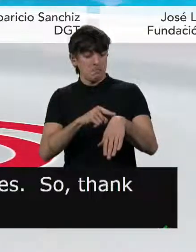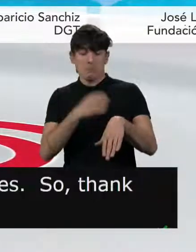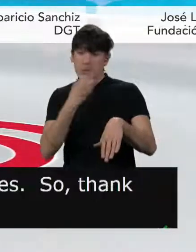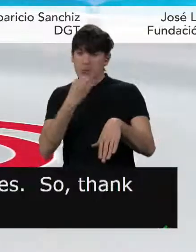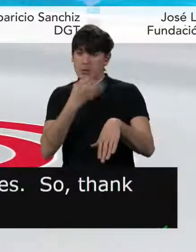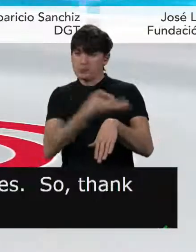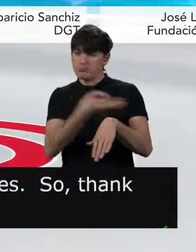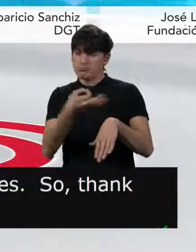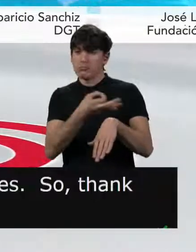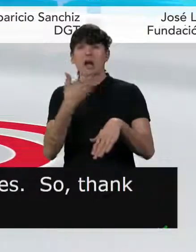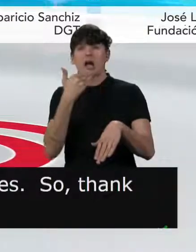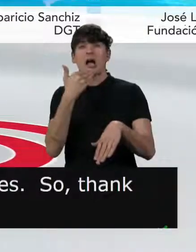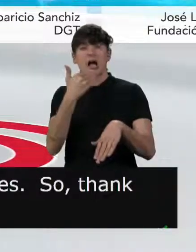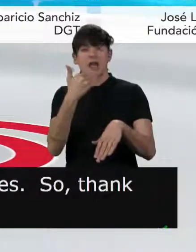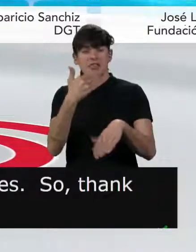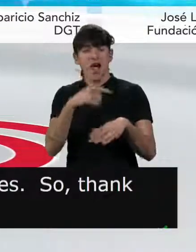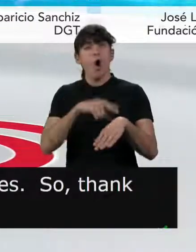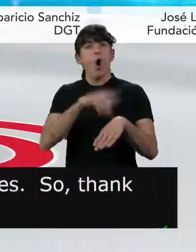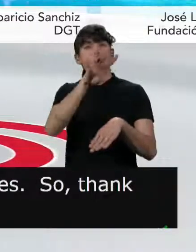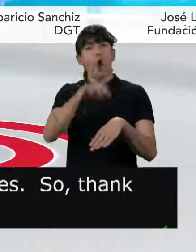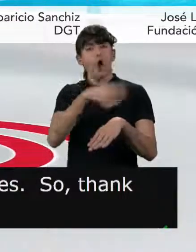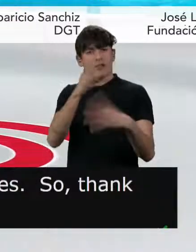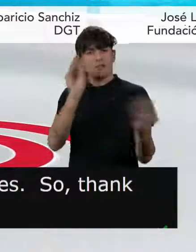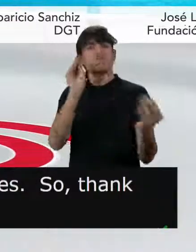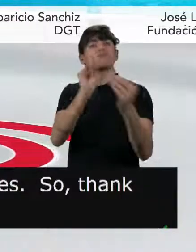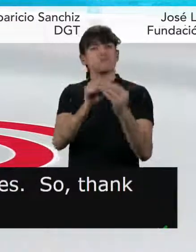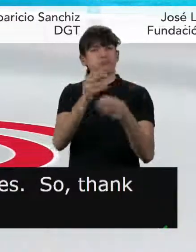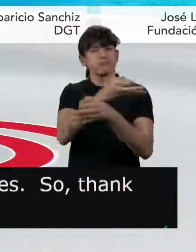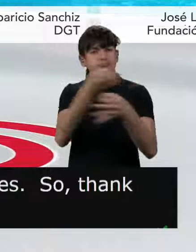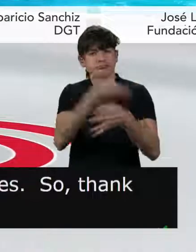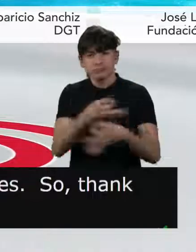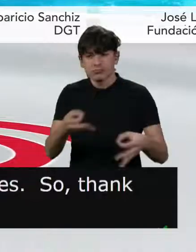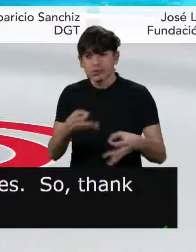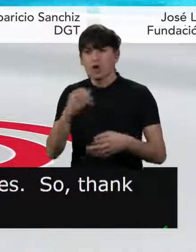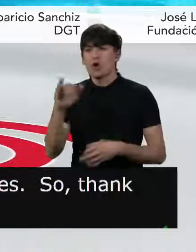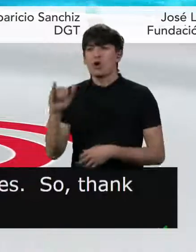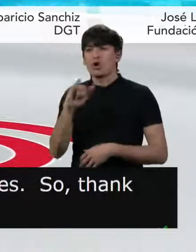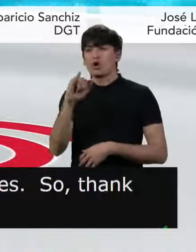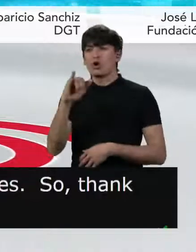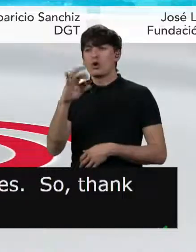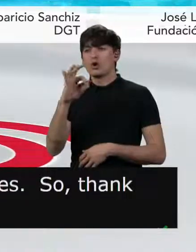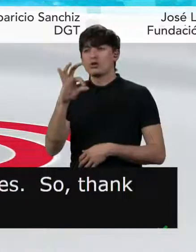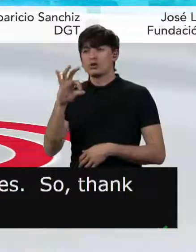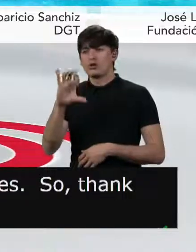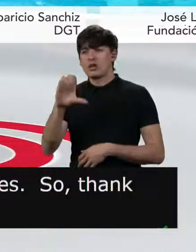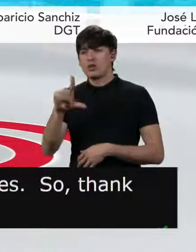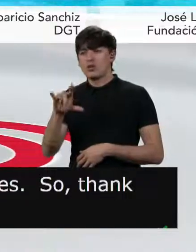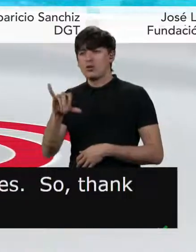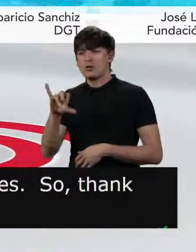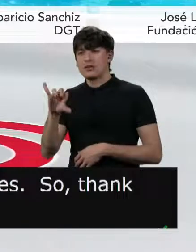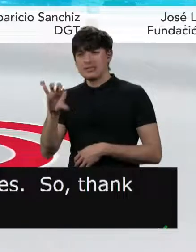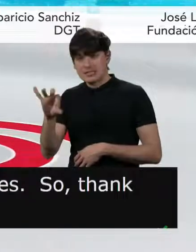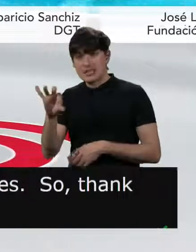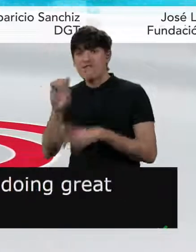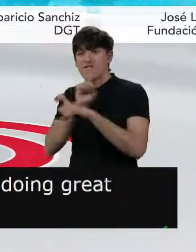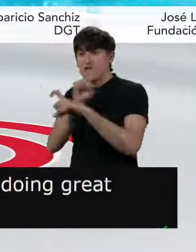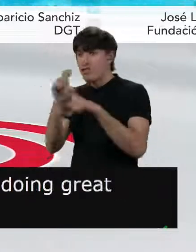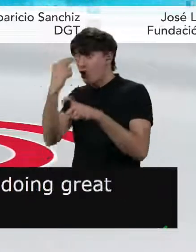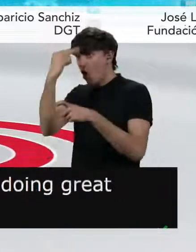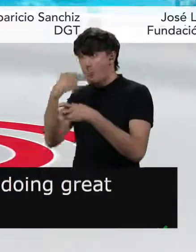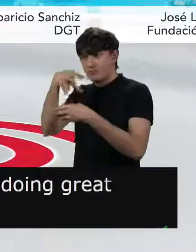I think we're doing great regarding timing, so thank you all.